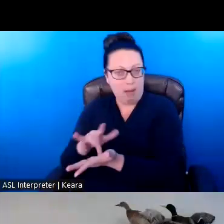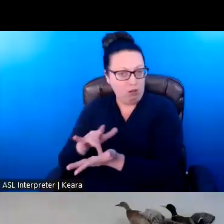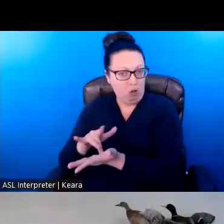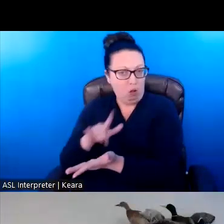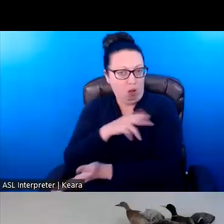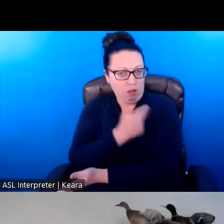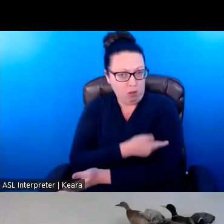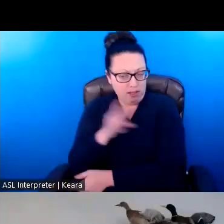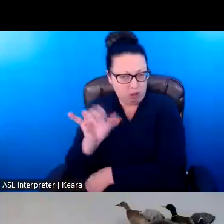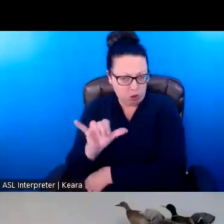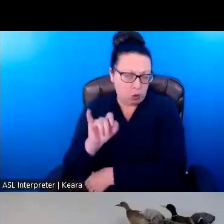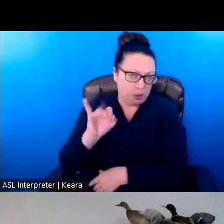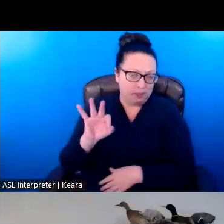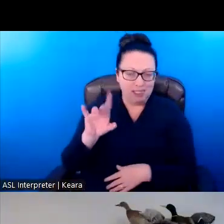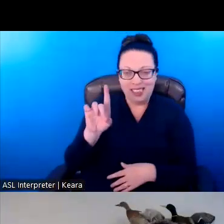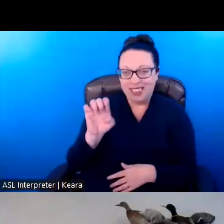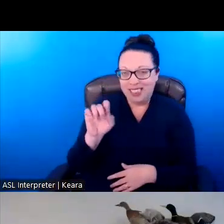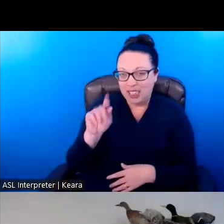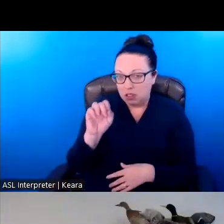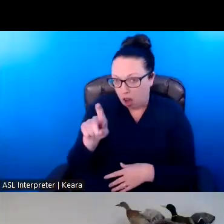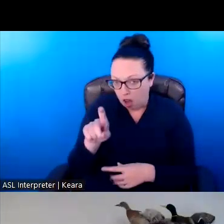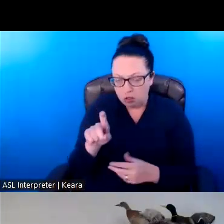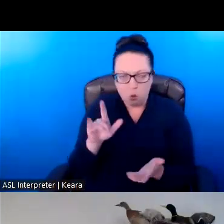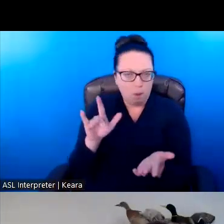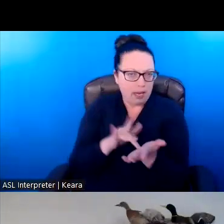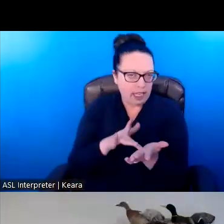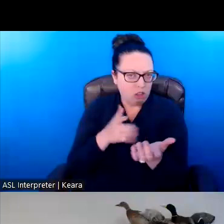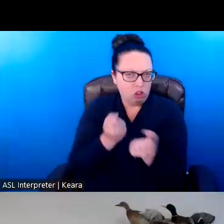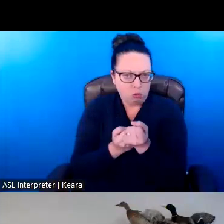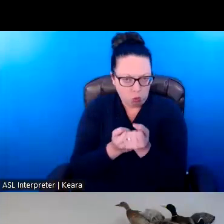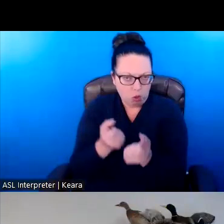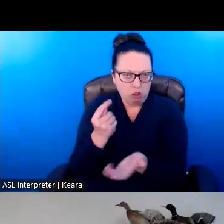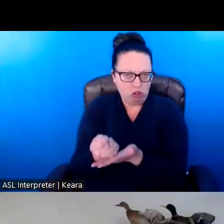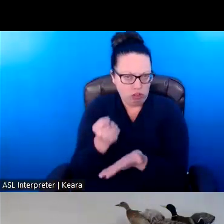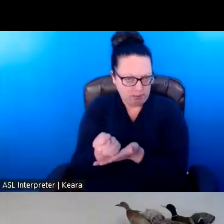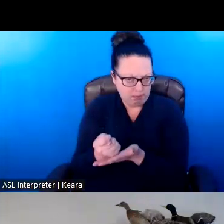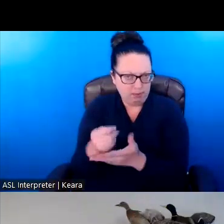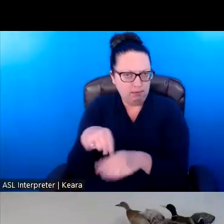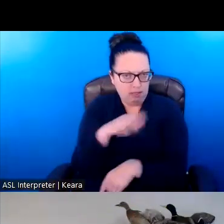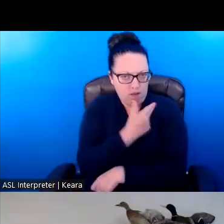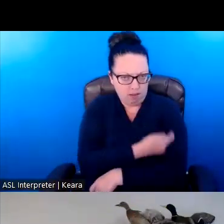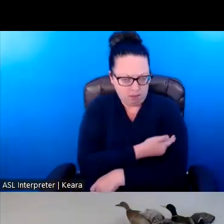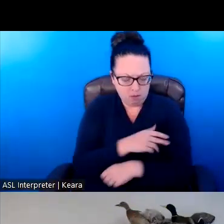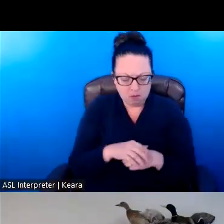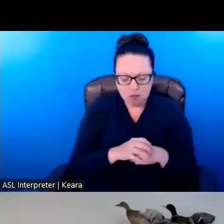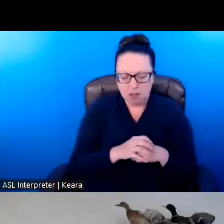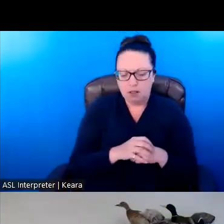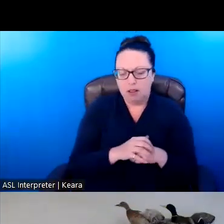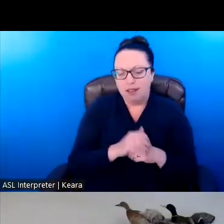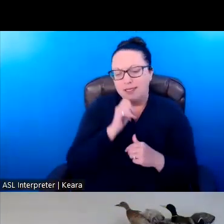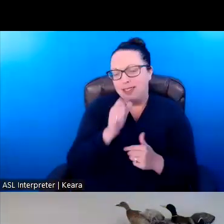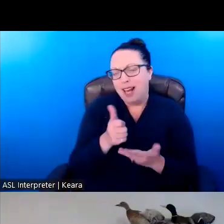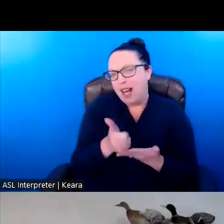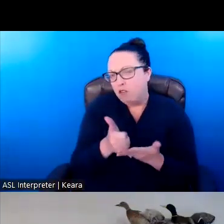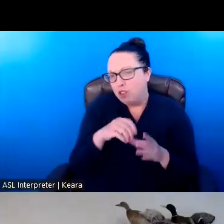through detox or medication-assisted treatment in a hospital. It's not going to be as helpful if someone's in the